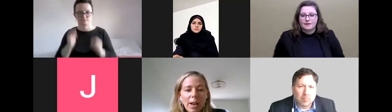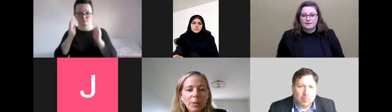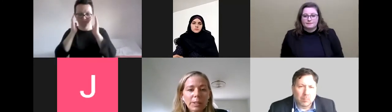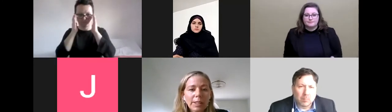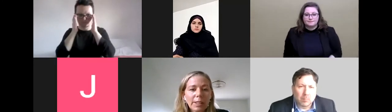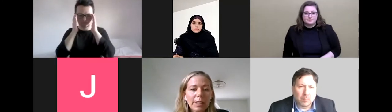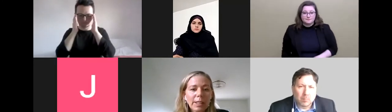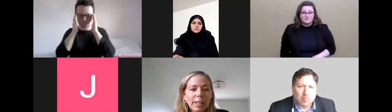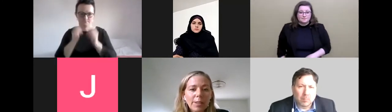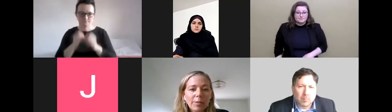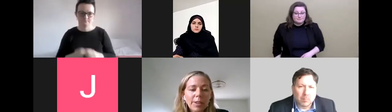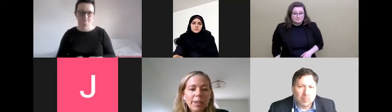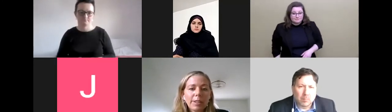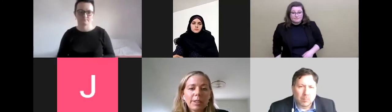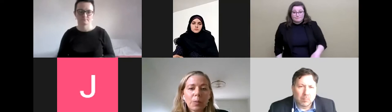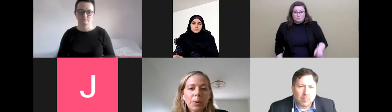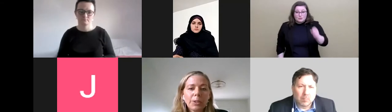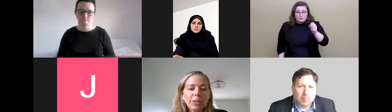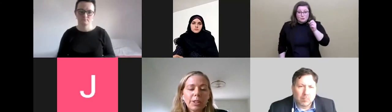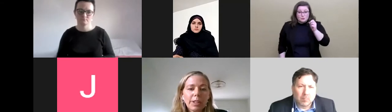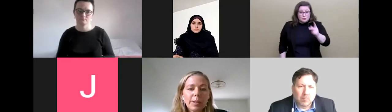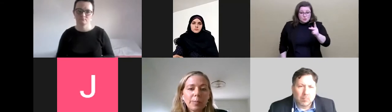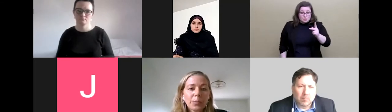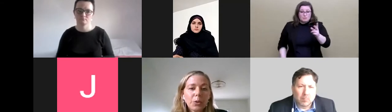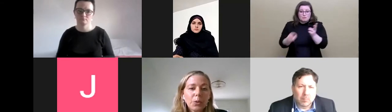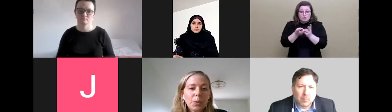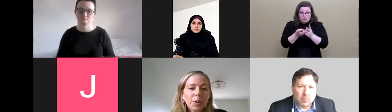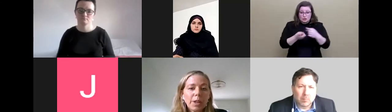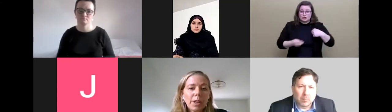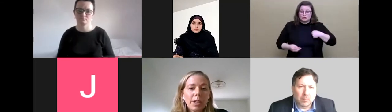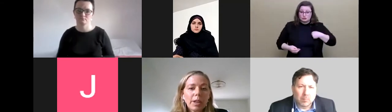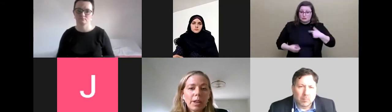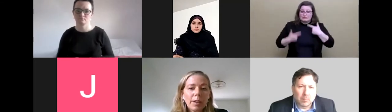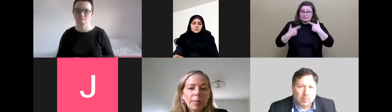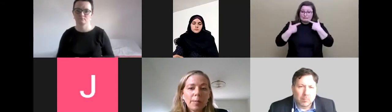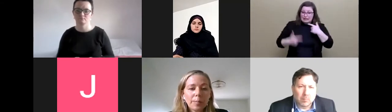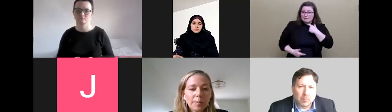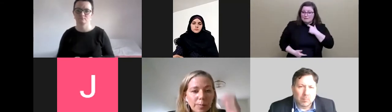then I will leave the word